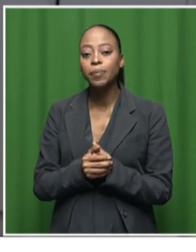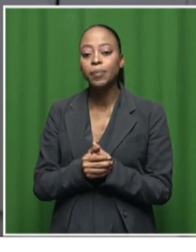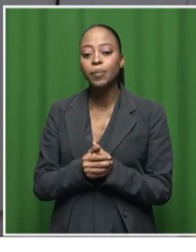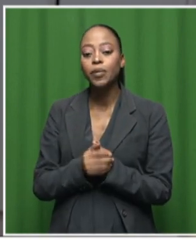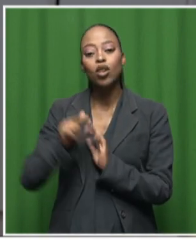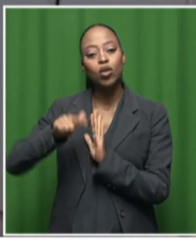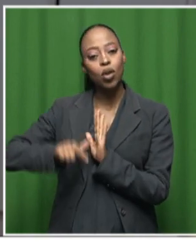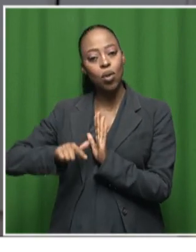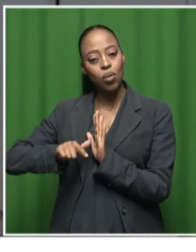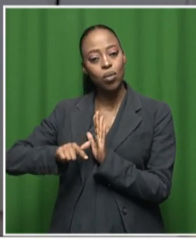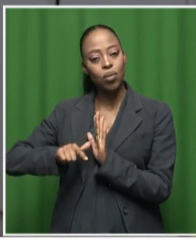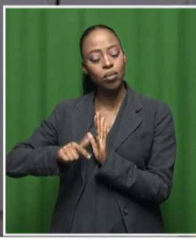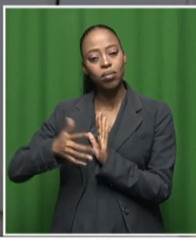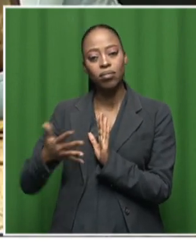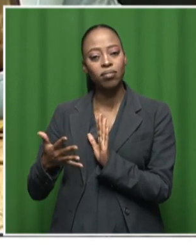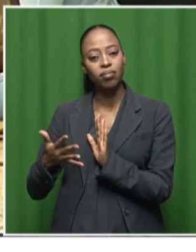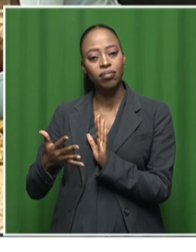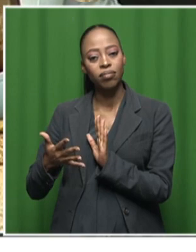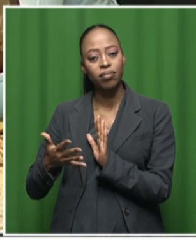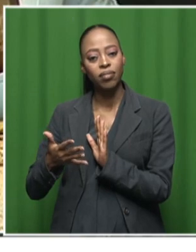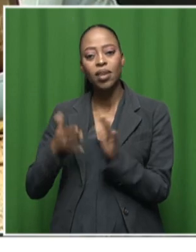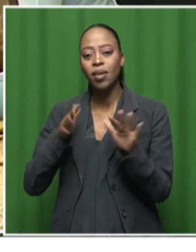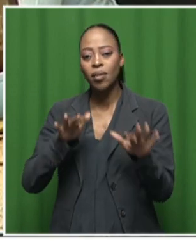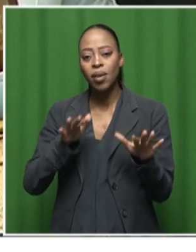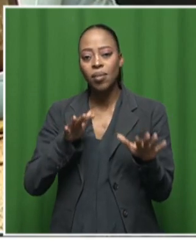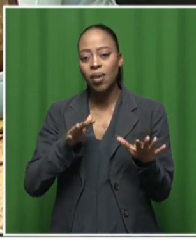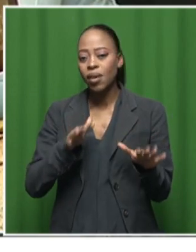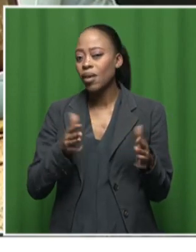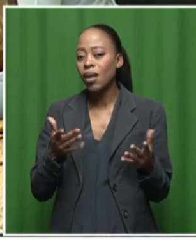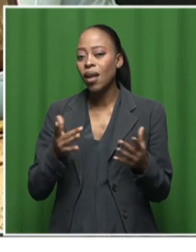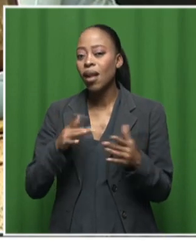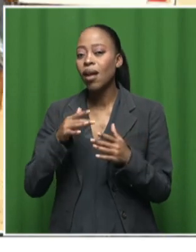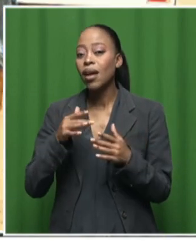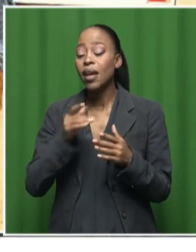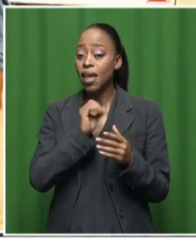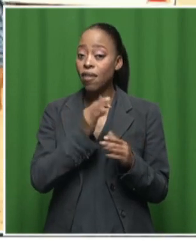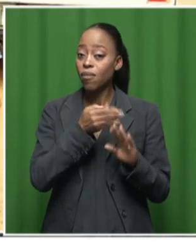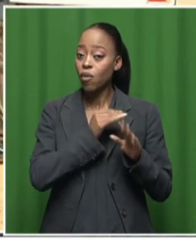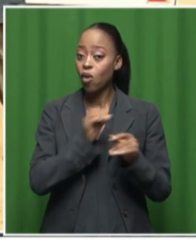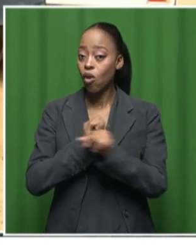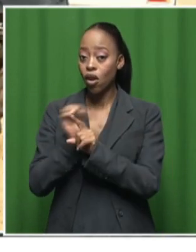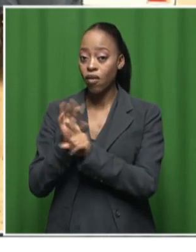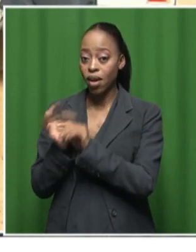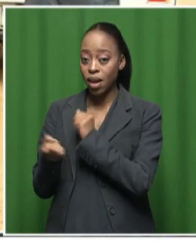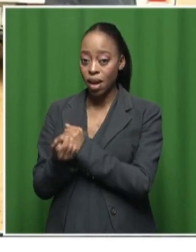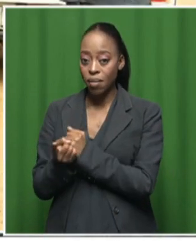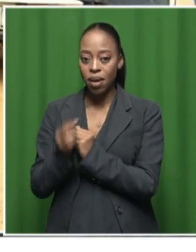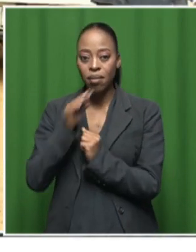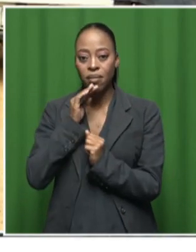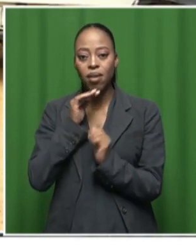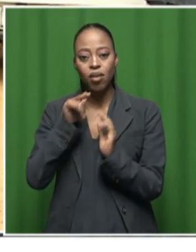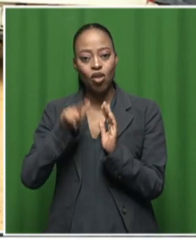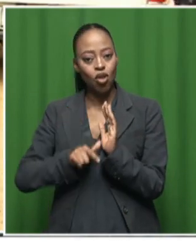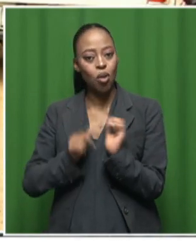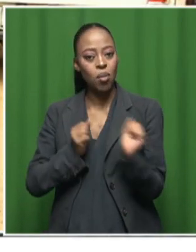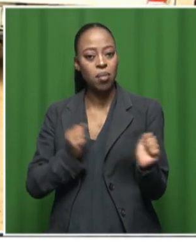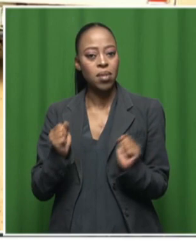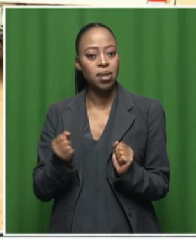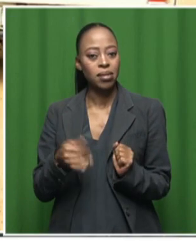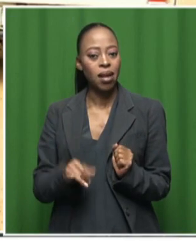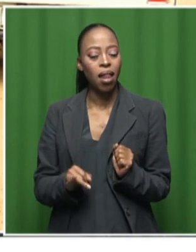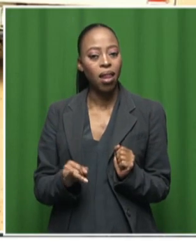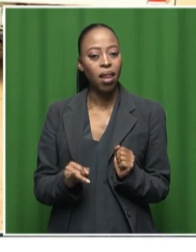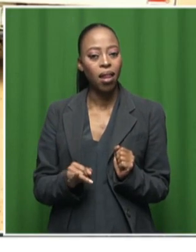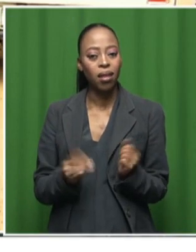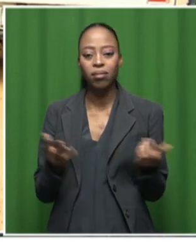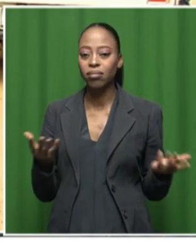below the number of employed persons below COVID 3 years ago. So fewer people are employed now than were employed 3